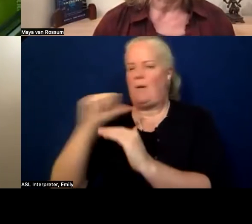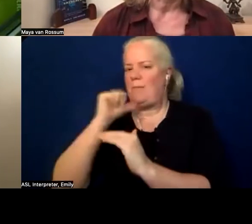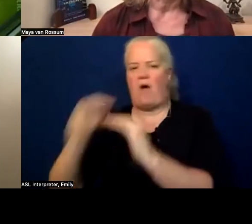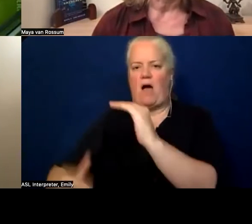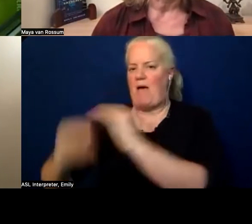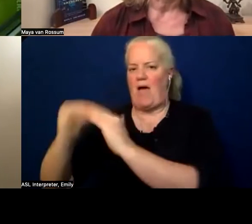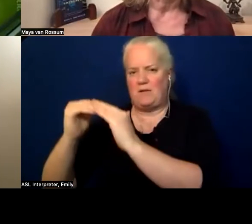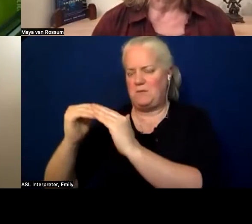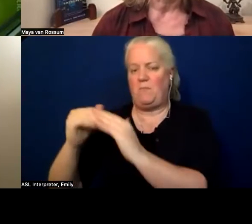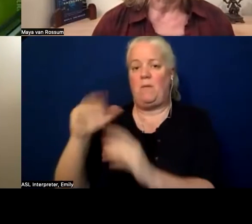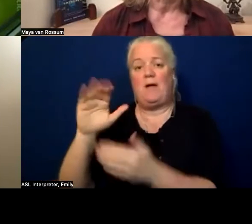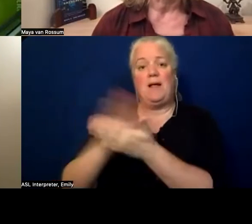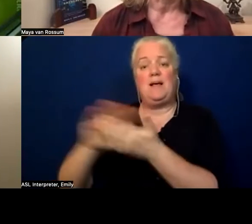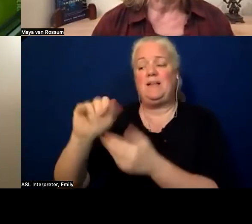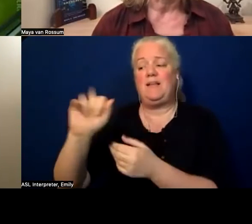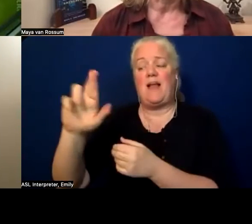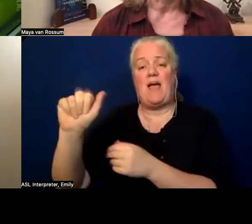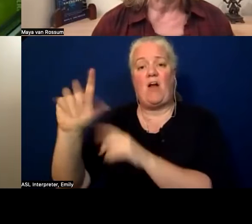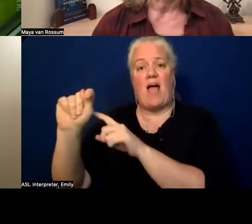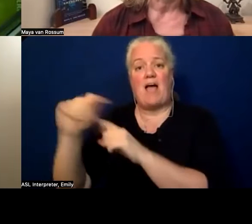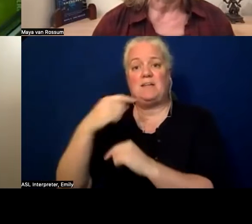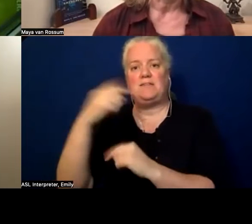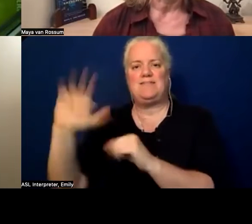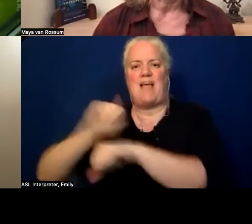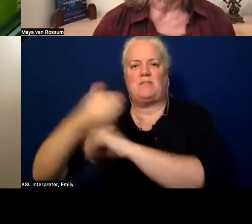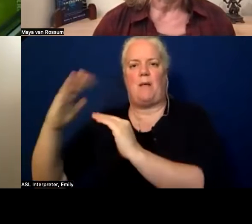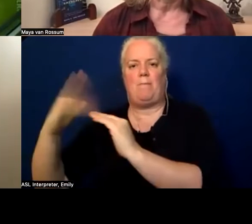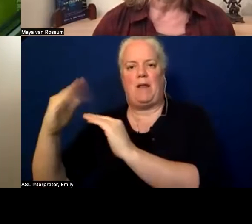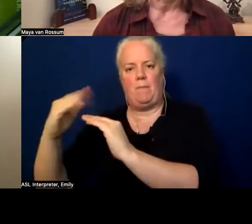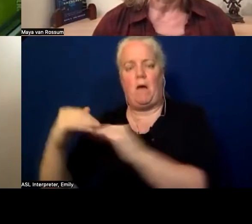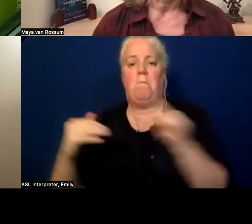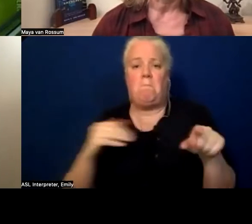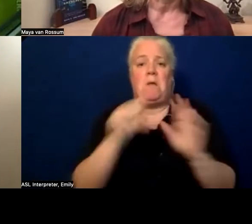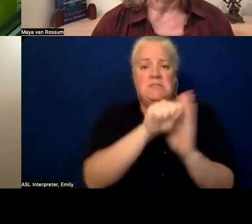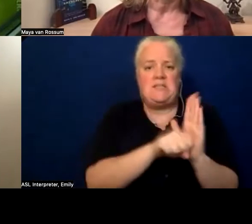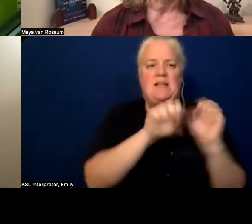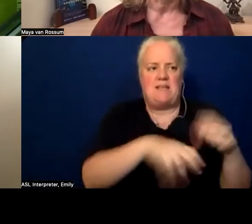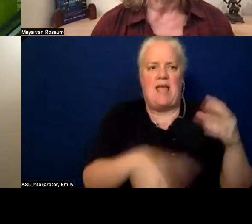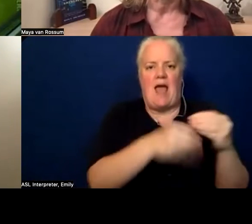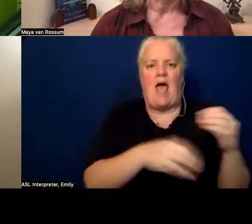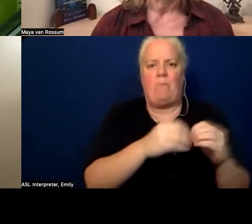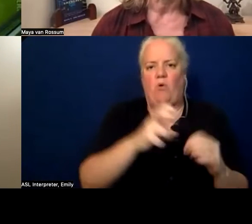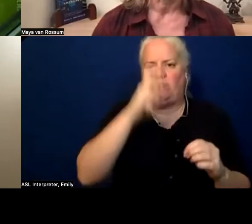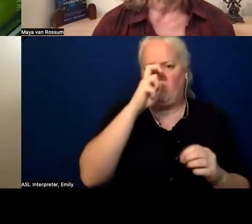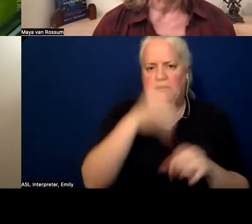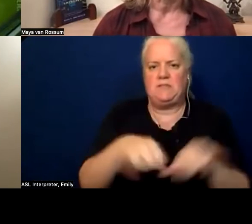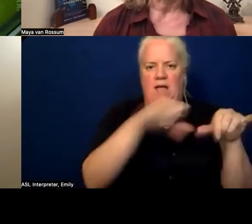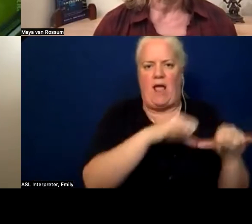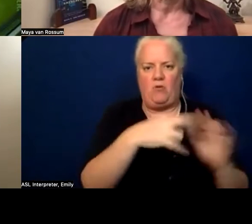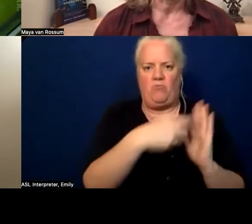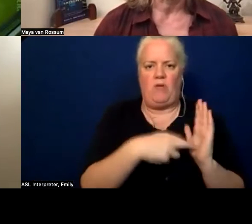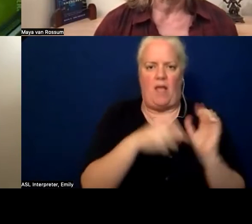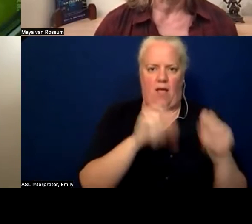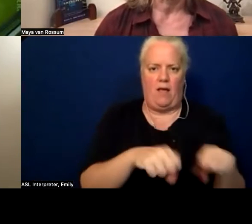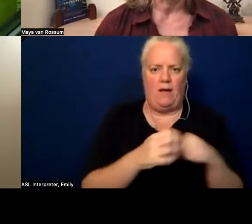Air Act that says that states can't have more stringent air quality standards, or